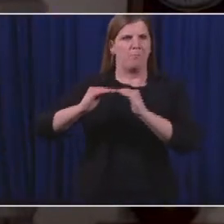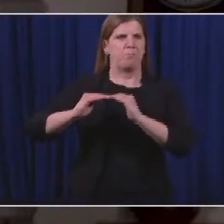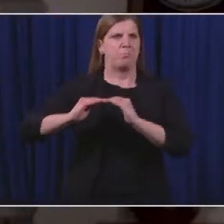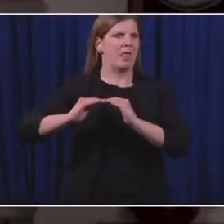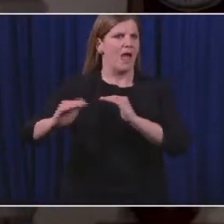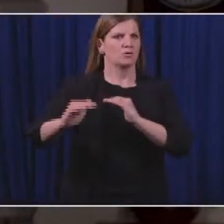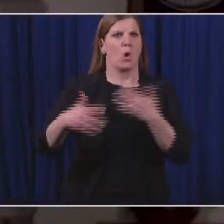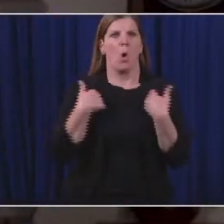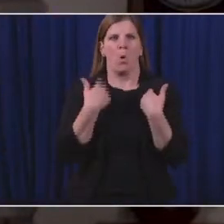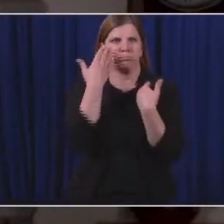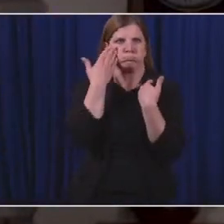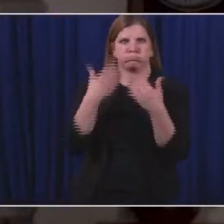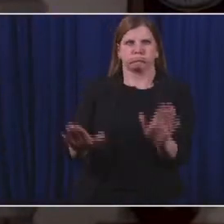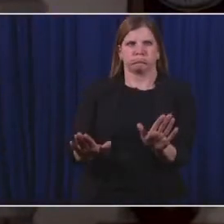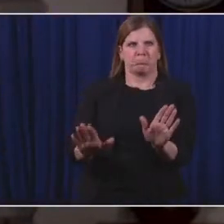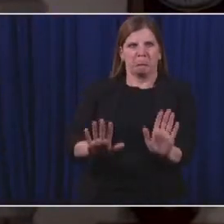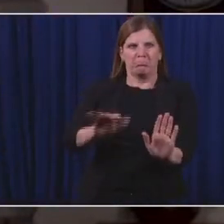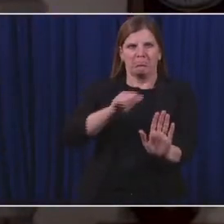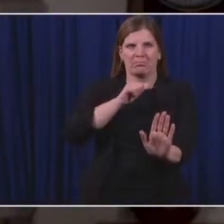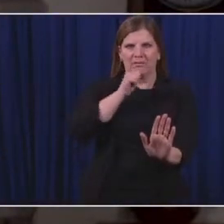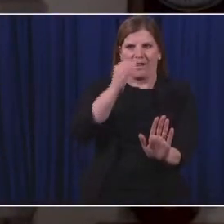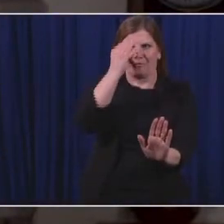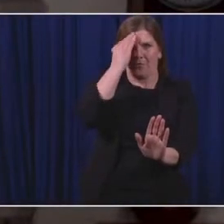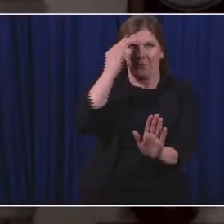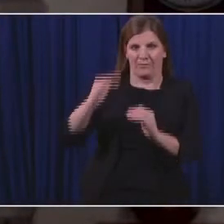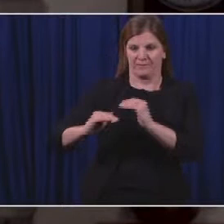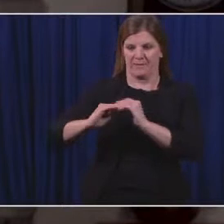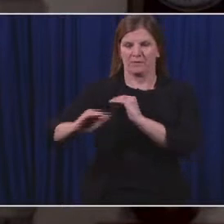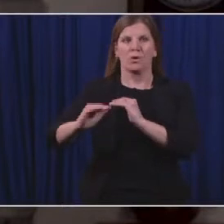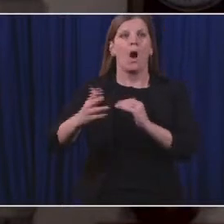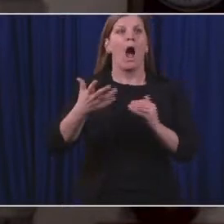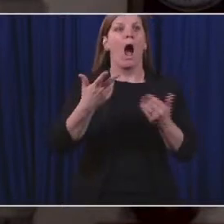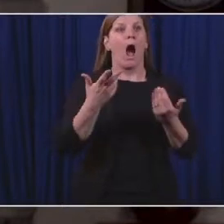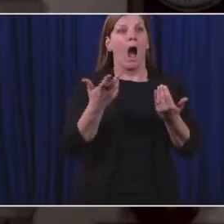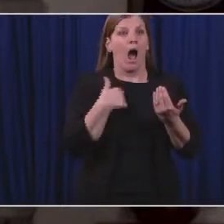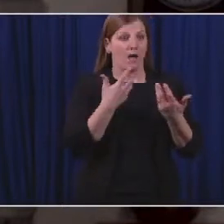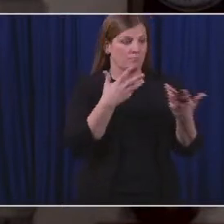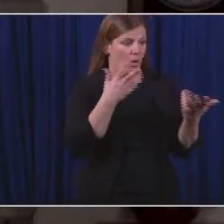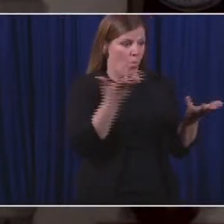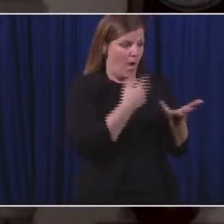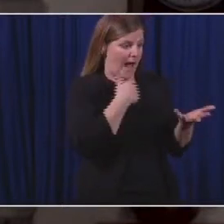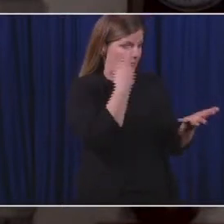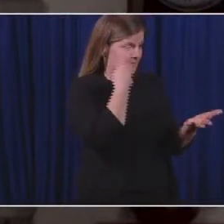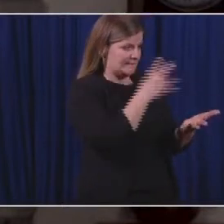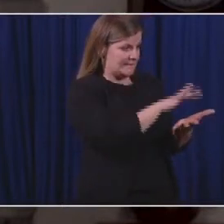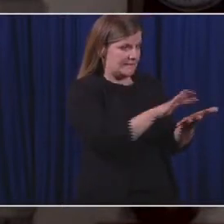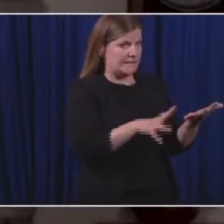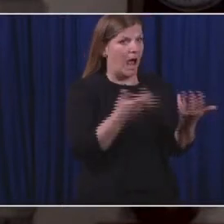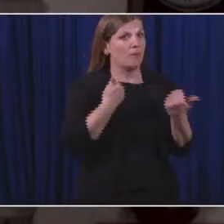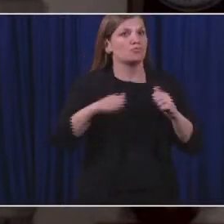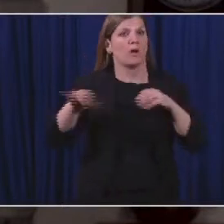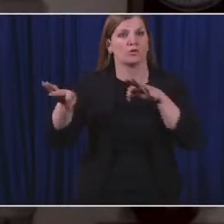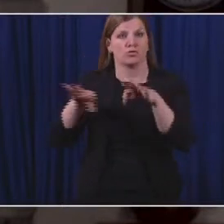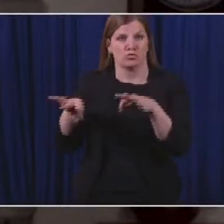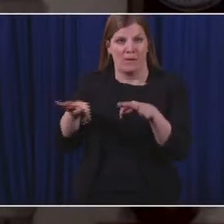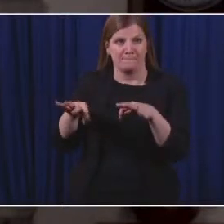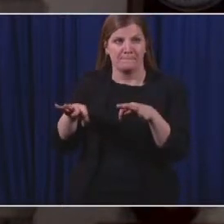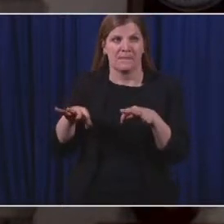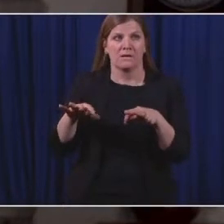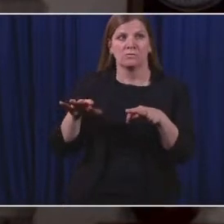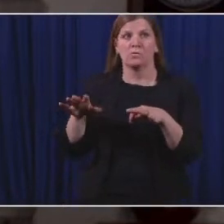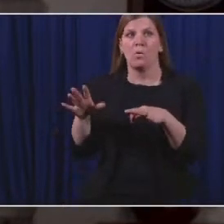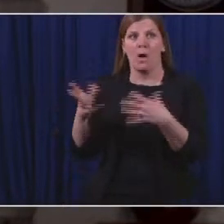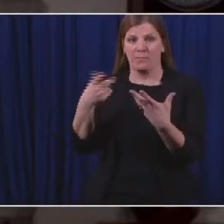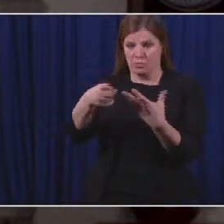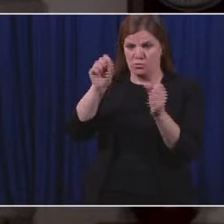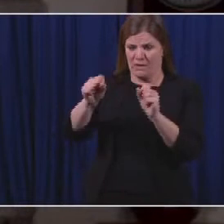seeing. And, we're putting all the data out, so any reporter can describe it any way, obviously, you